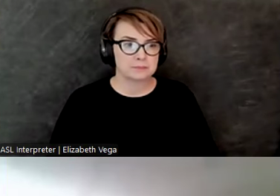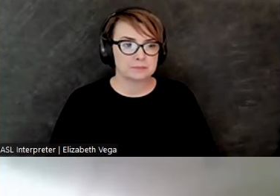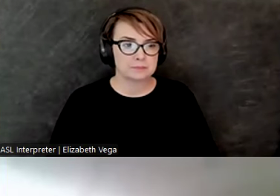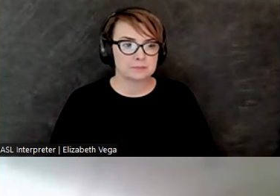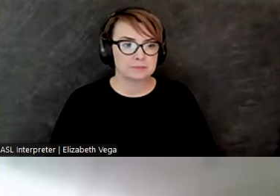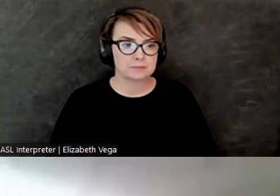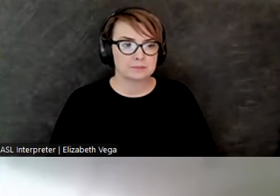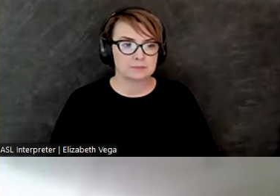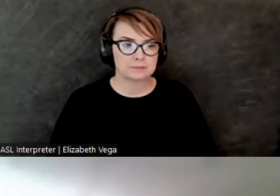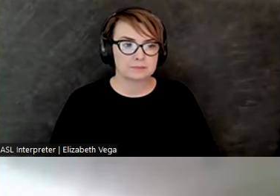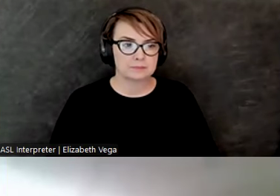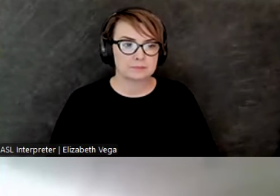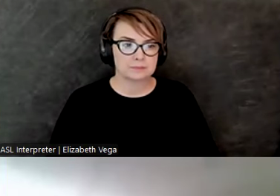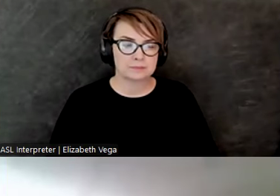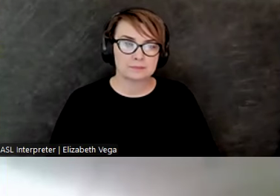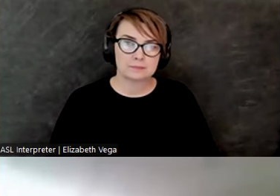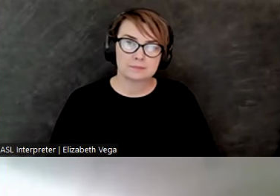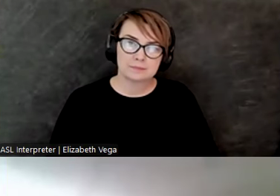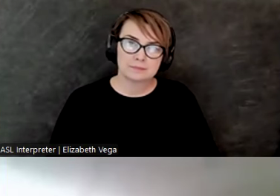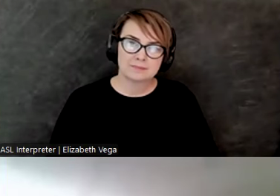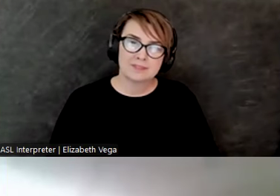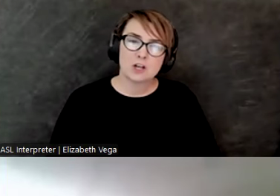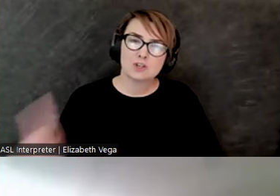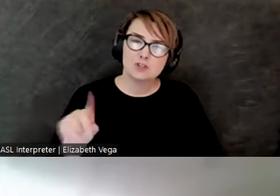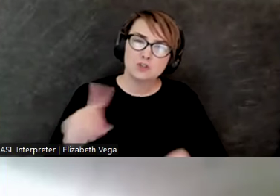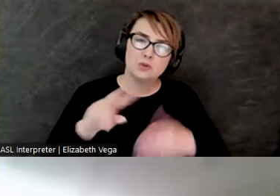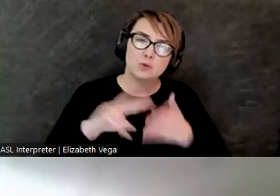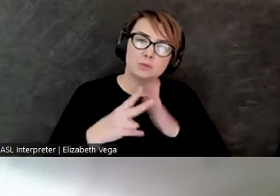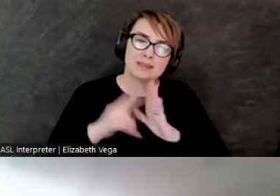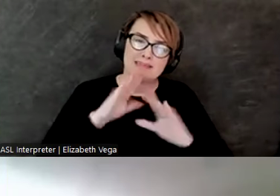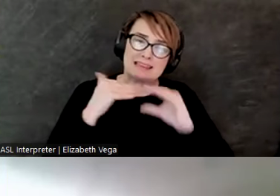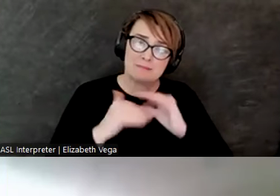And just to clarify, you mean the email address?